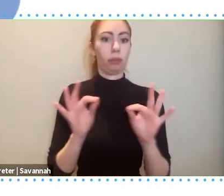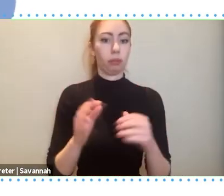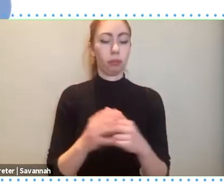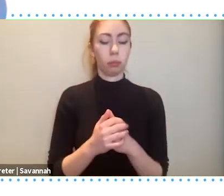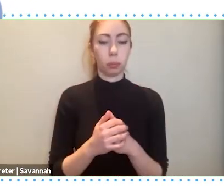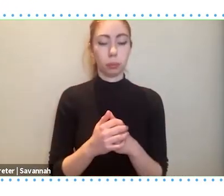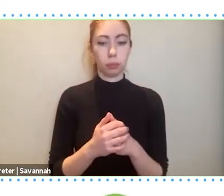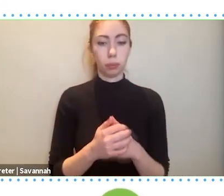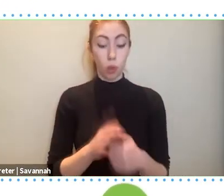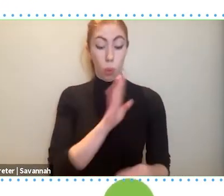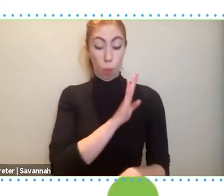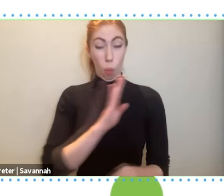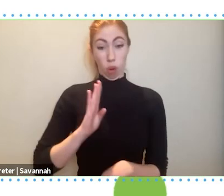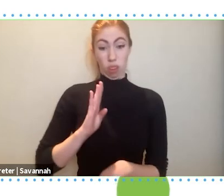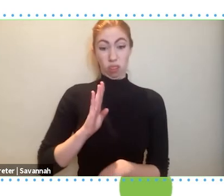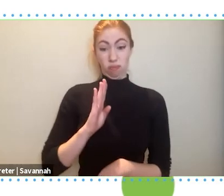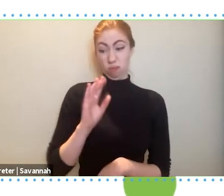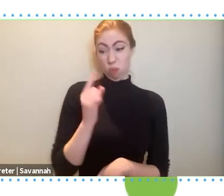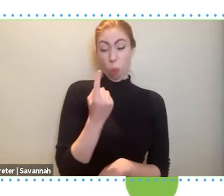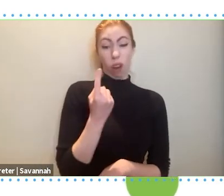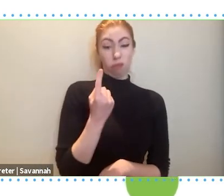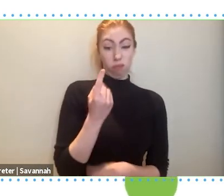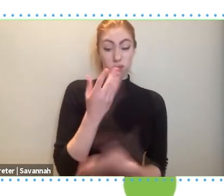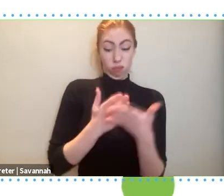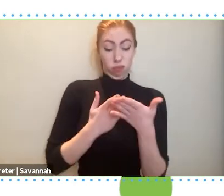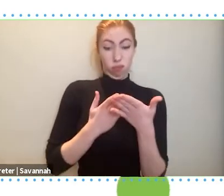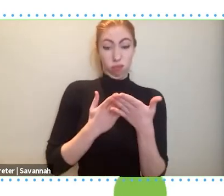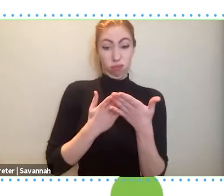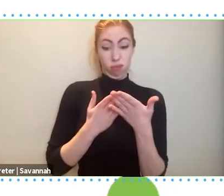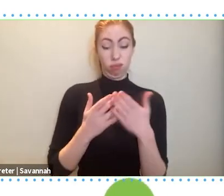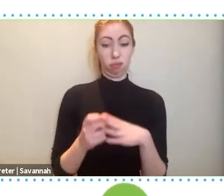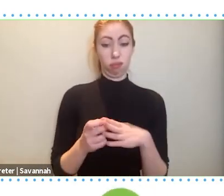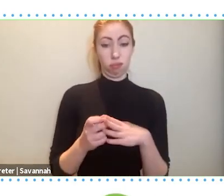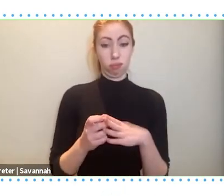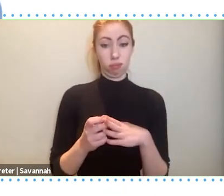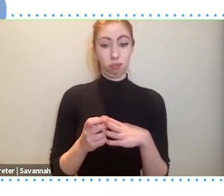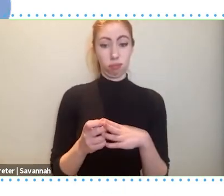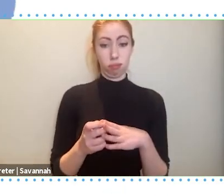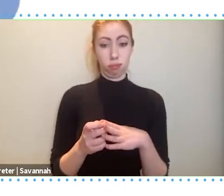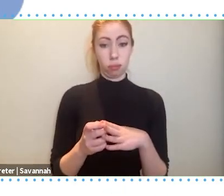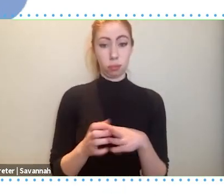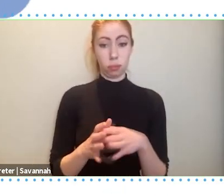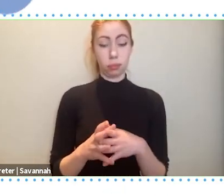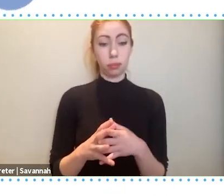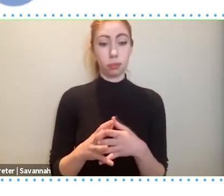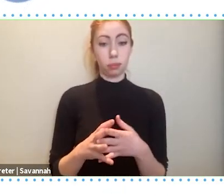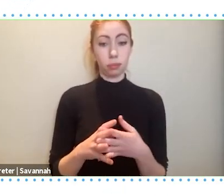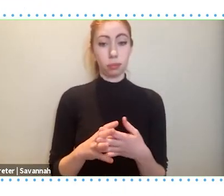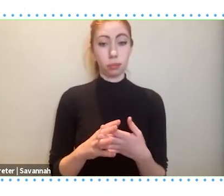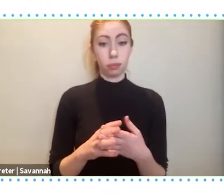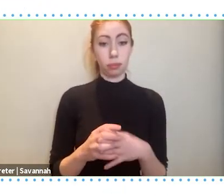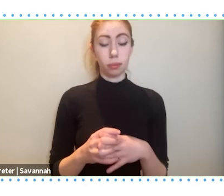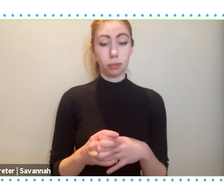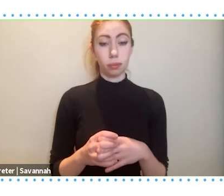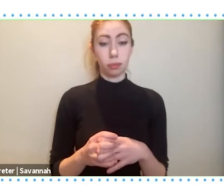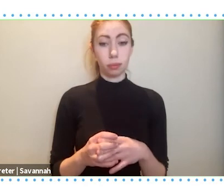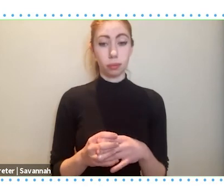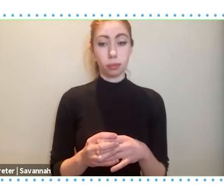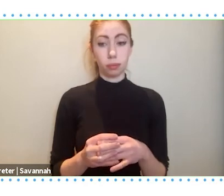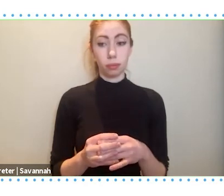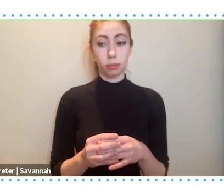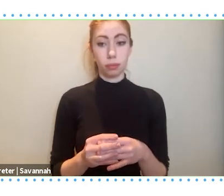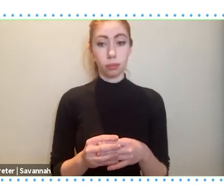board is one part of the structure of that process. And Marsland also brings this up, that if governance is the art of steering